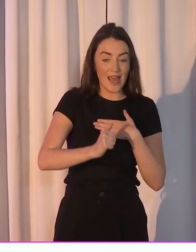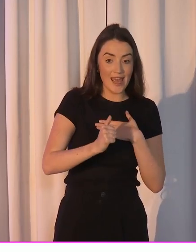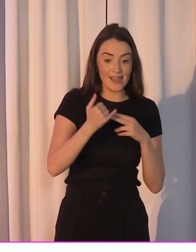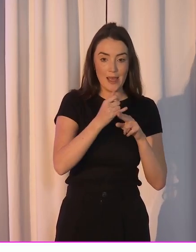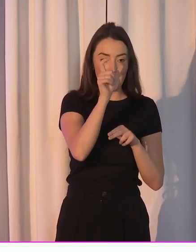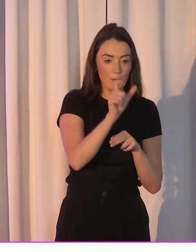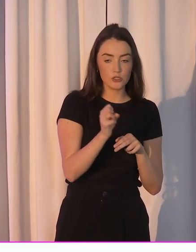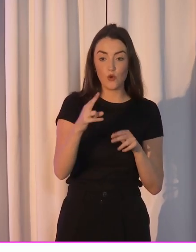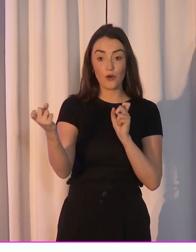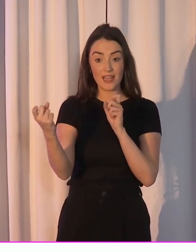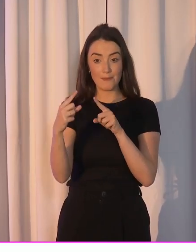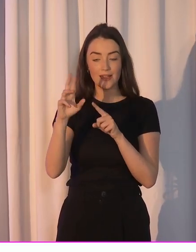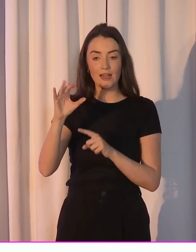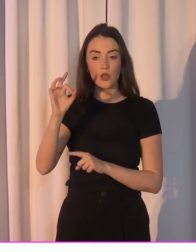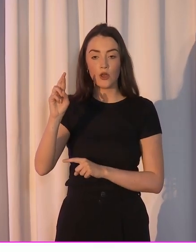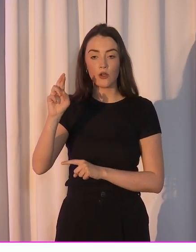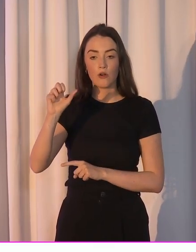or via email. You can reach me at